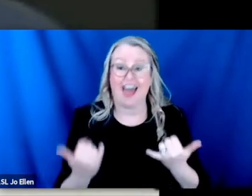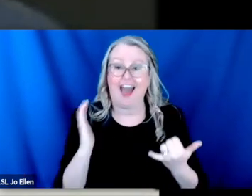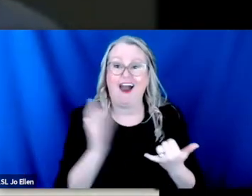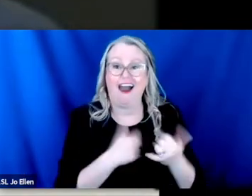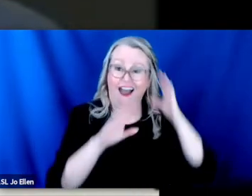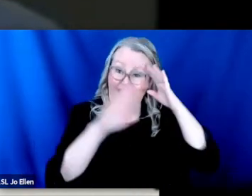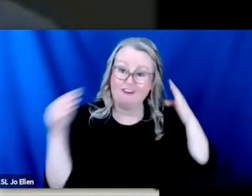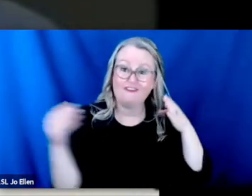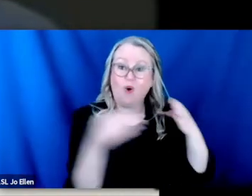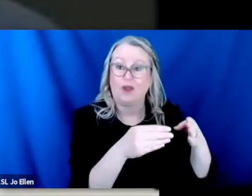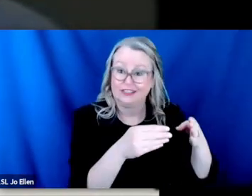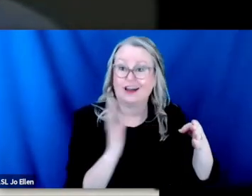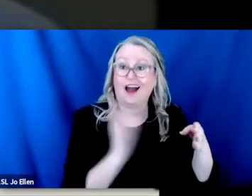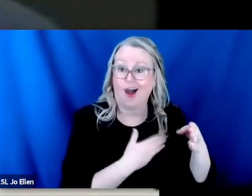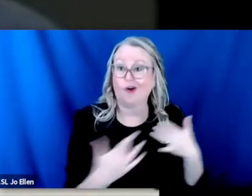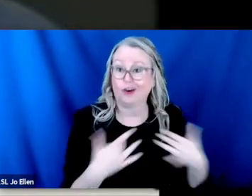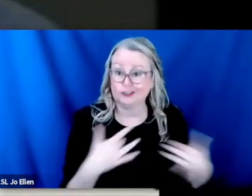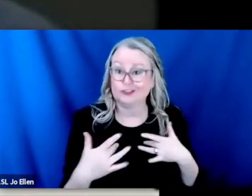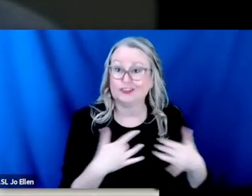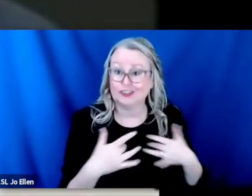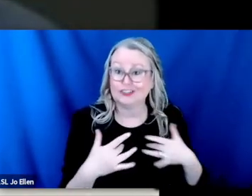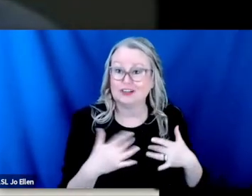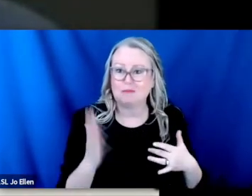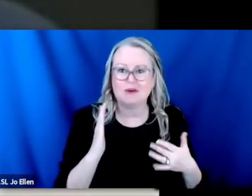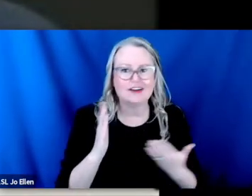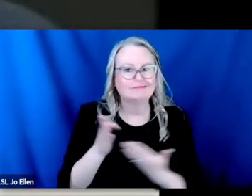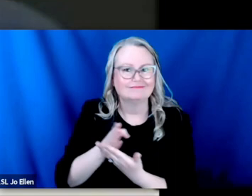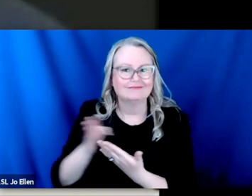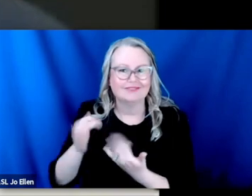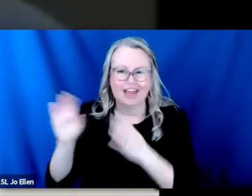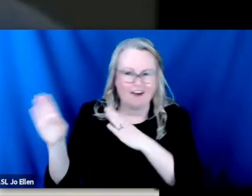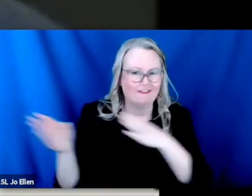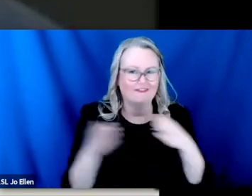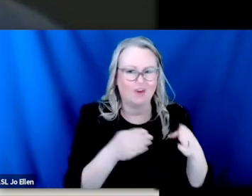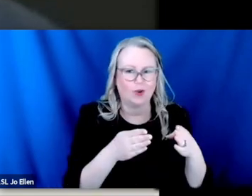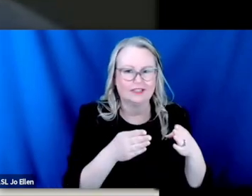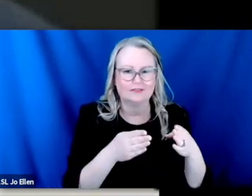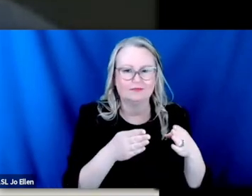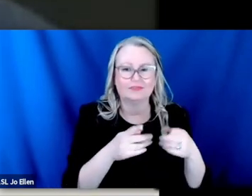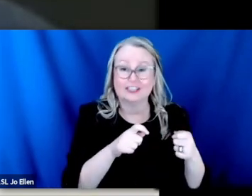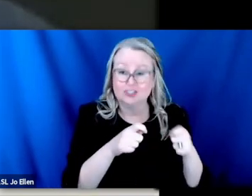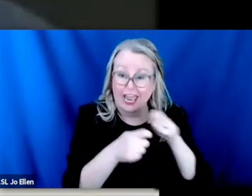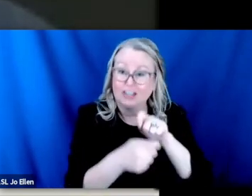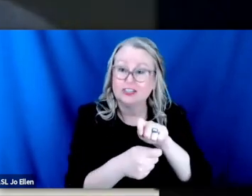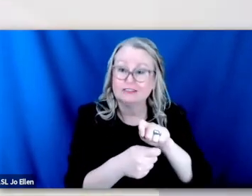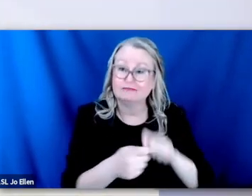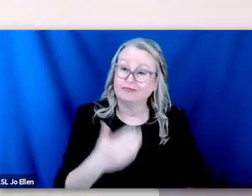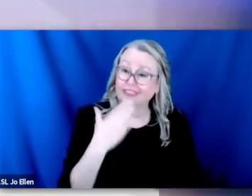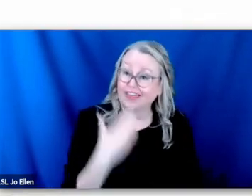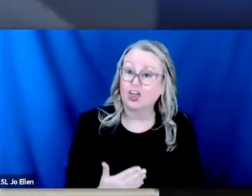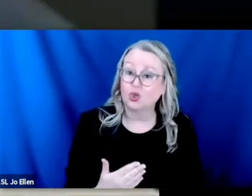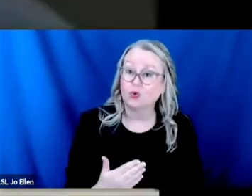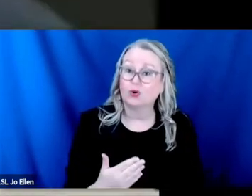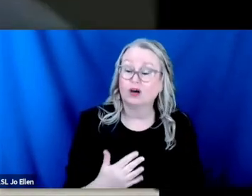I thank you. I thank you for honoring me by embracing my ideas.